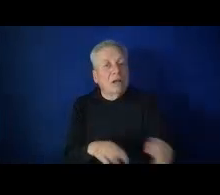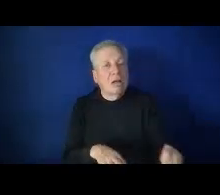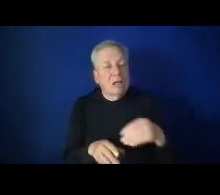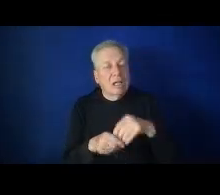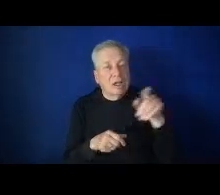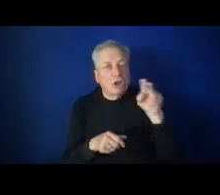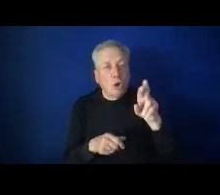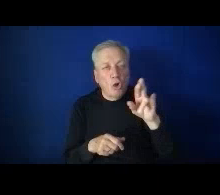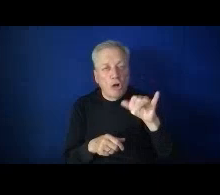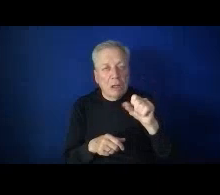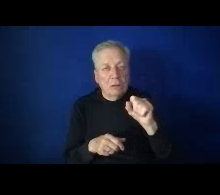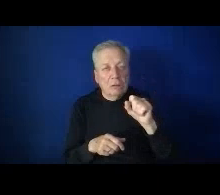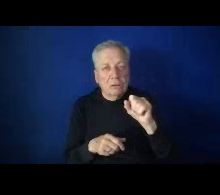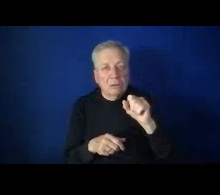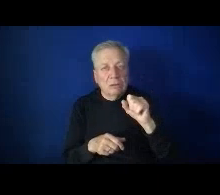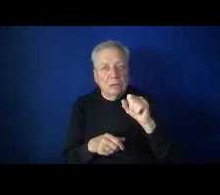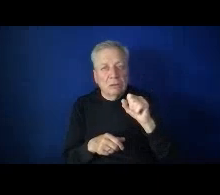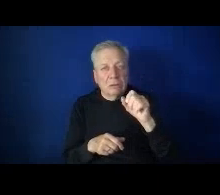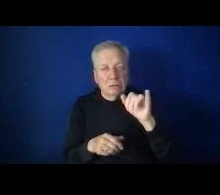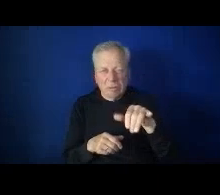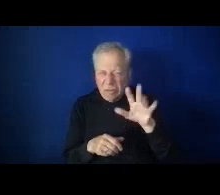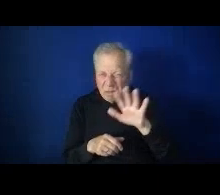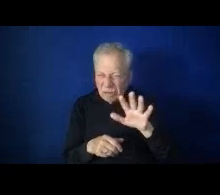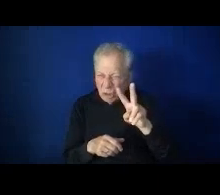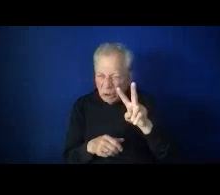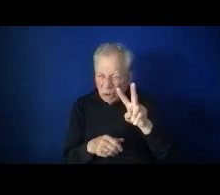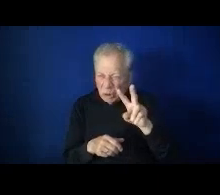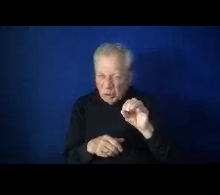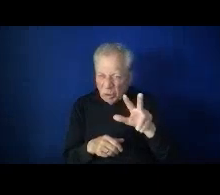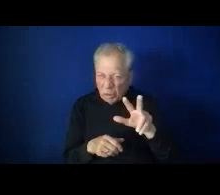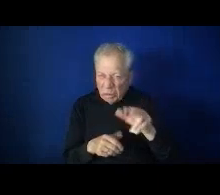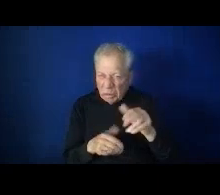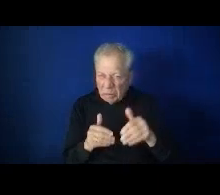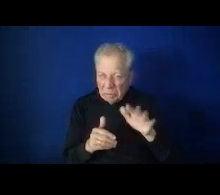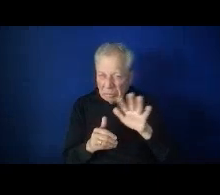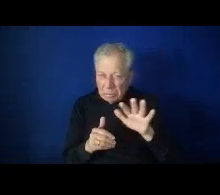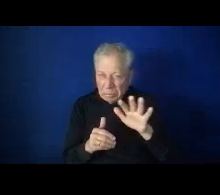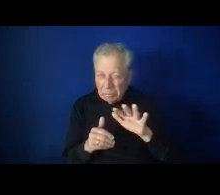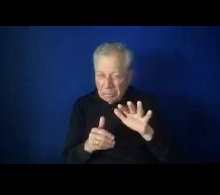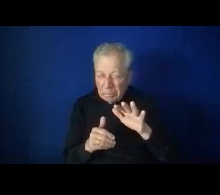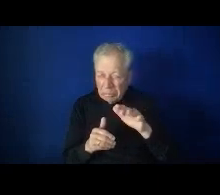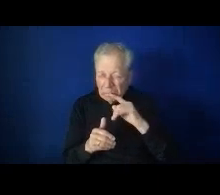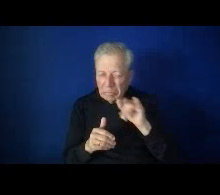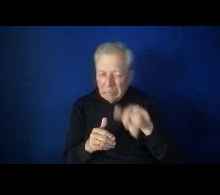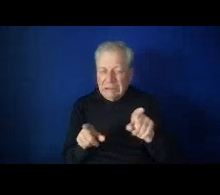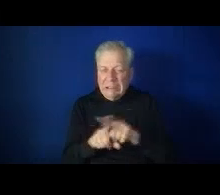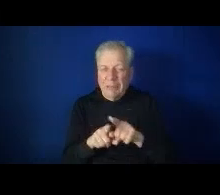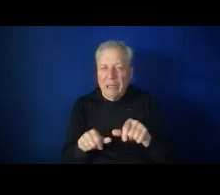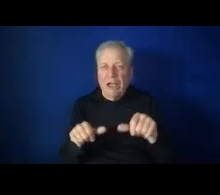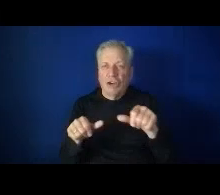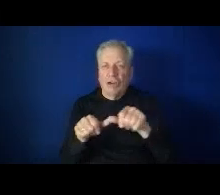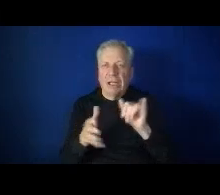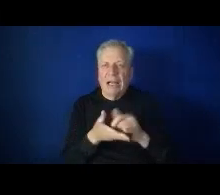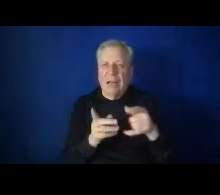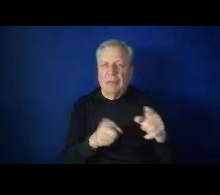Norris. What was that, 2003, maybe, somewhere around there. This is in the same area where that